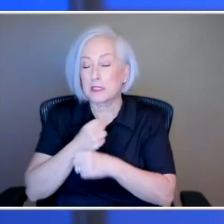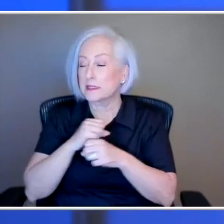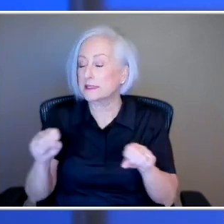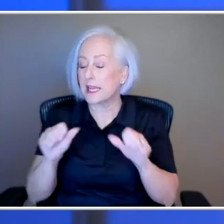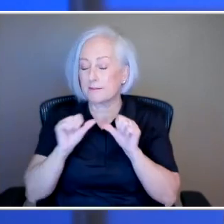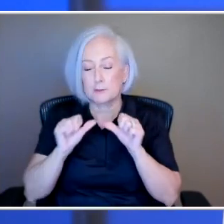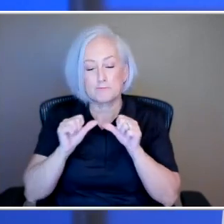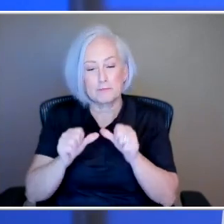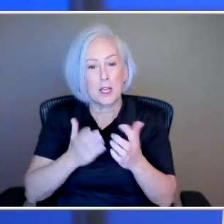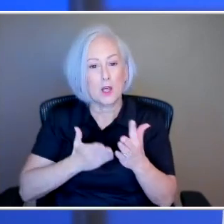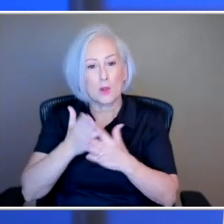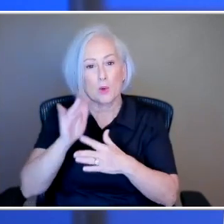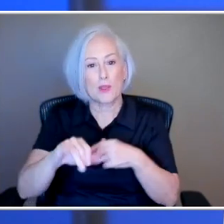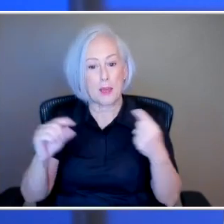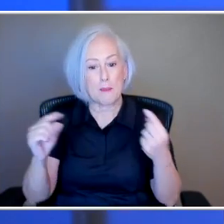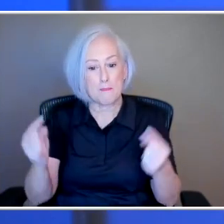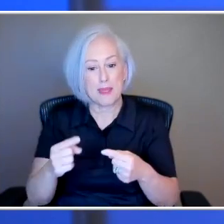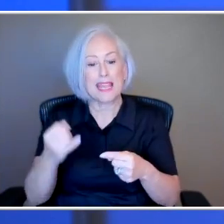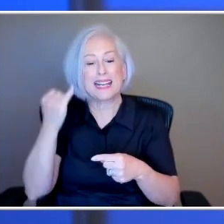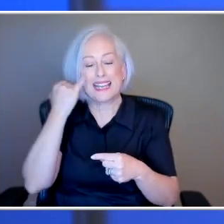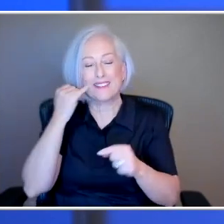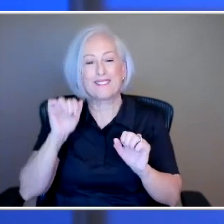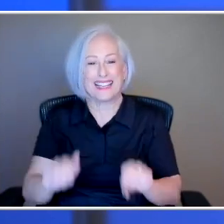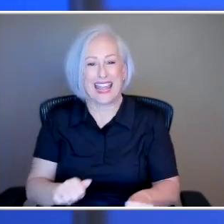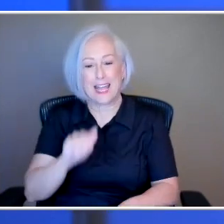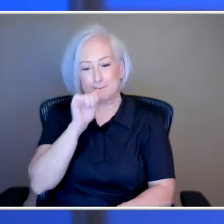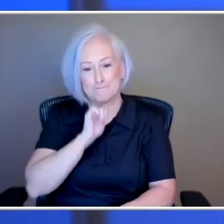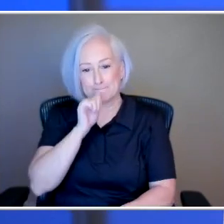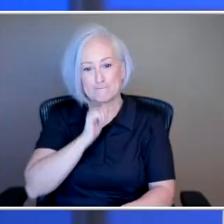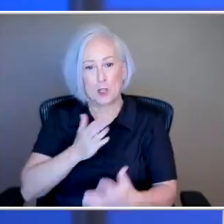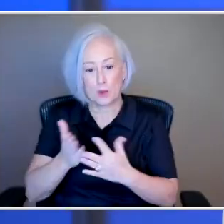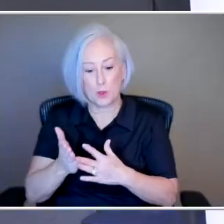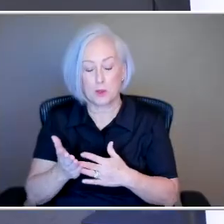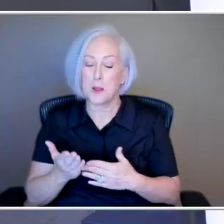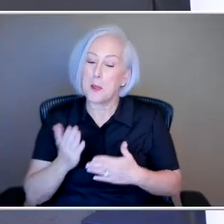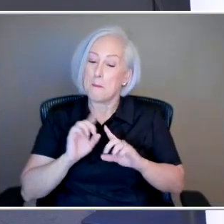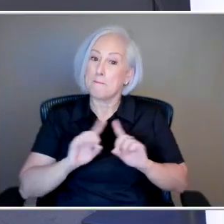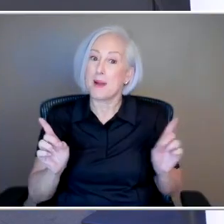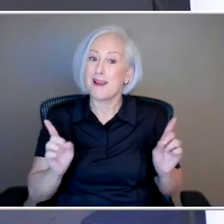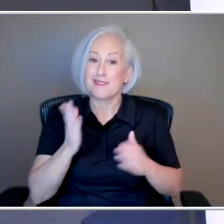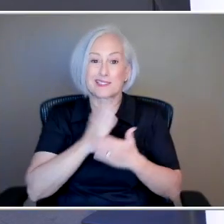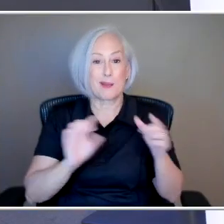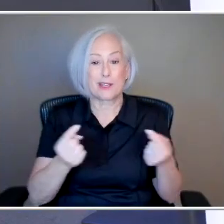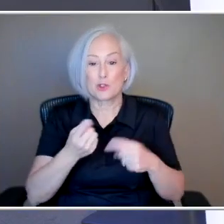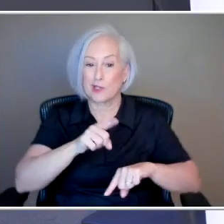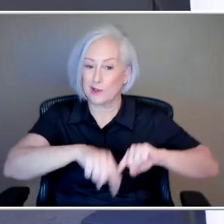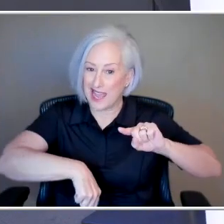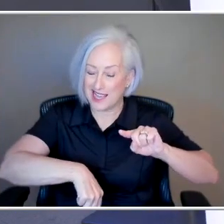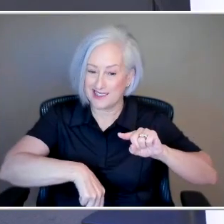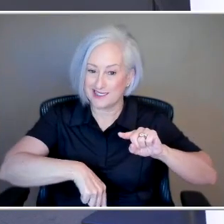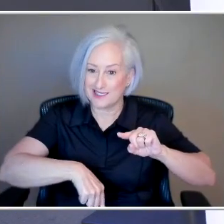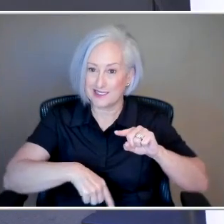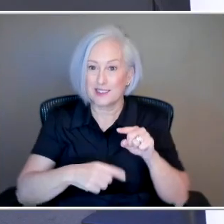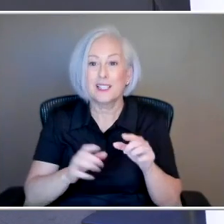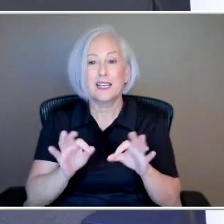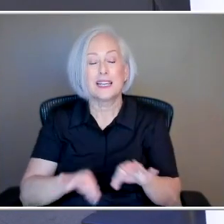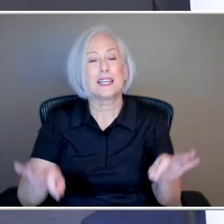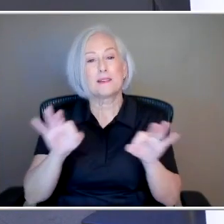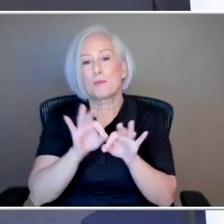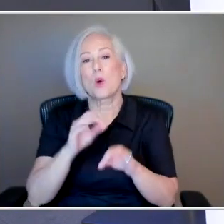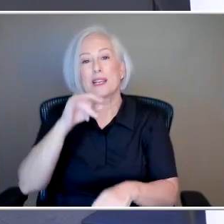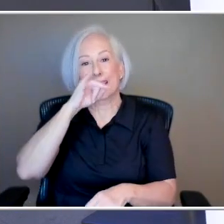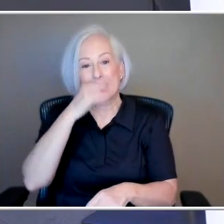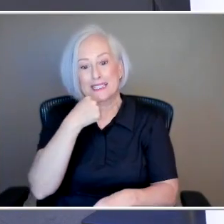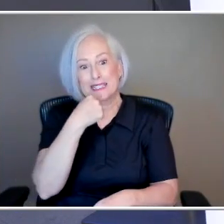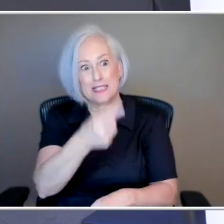it's tolerable. Versus there are certain injuries that you just can't do that. But you also want to reiterate that it's important that kids tell their parents and feel